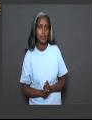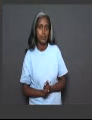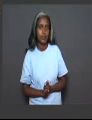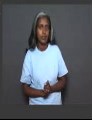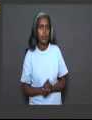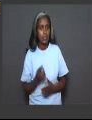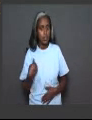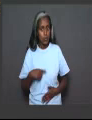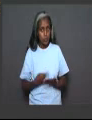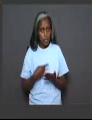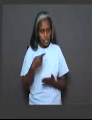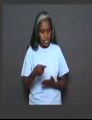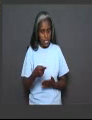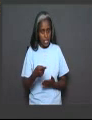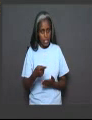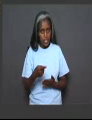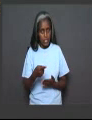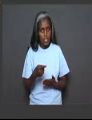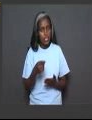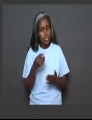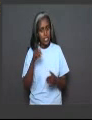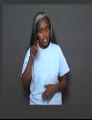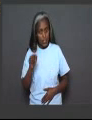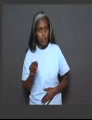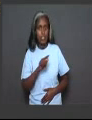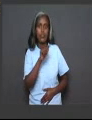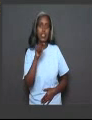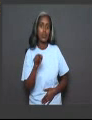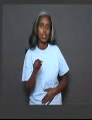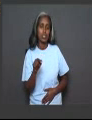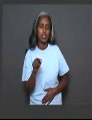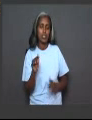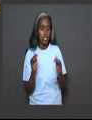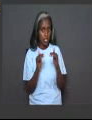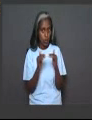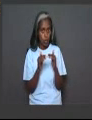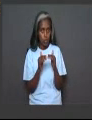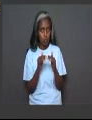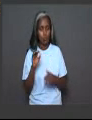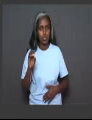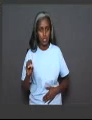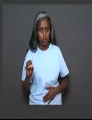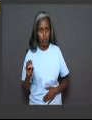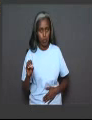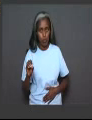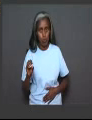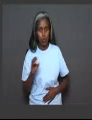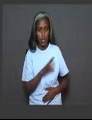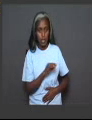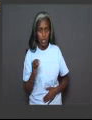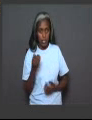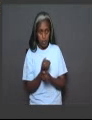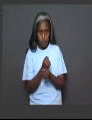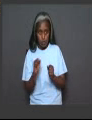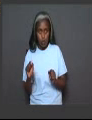We then set the derivative equation equal to 0 and solve